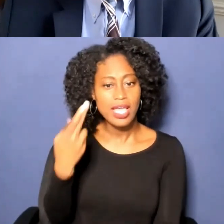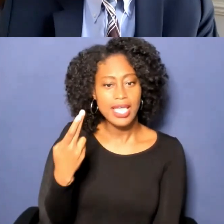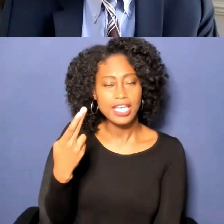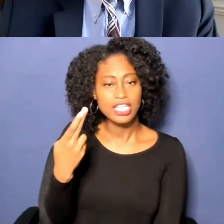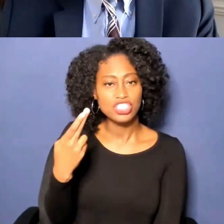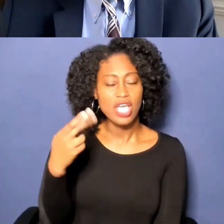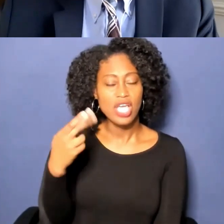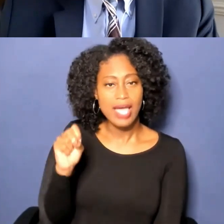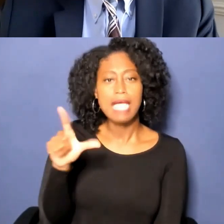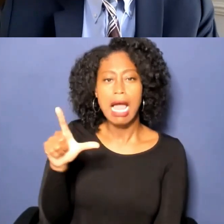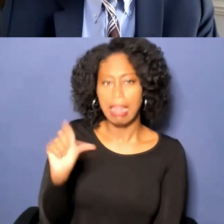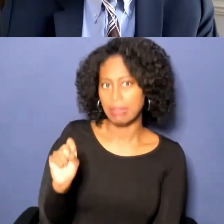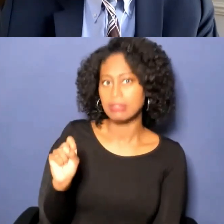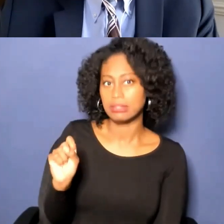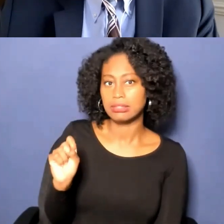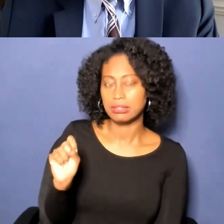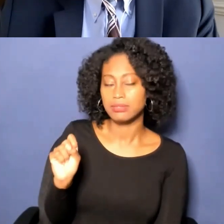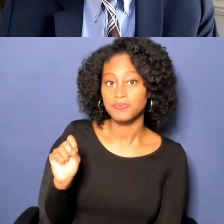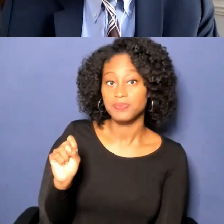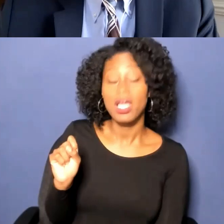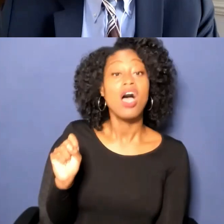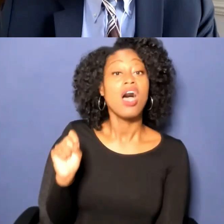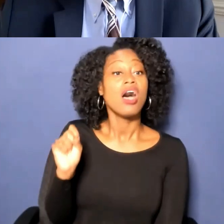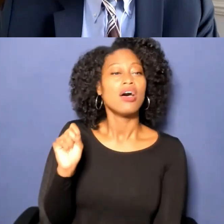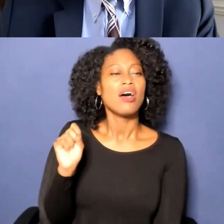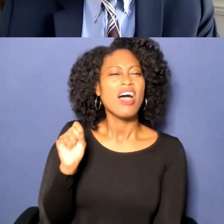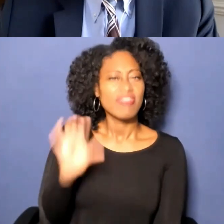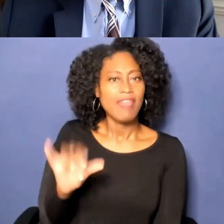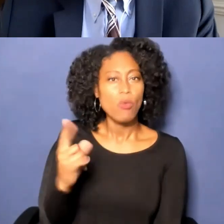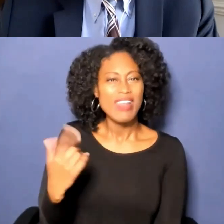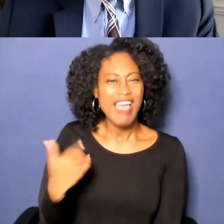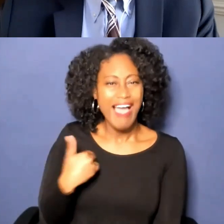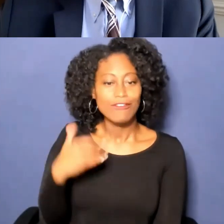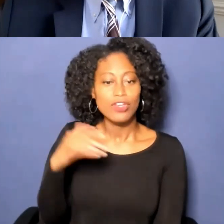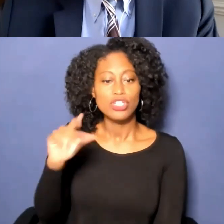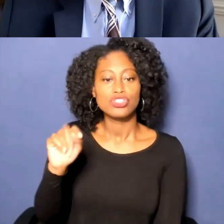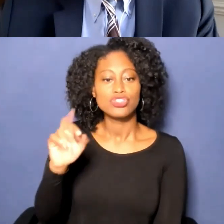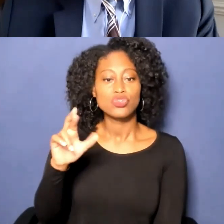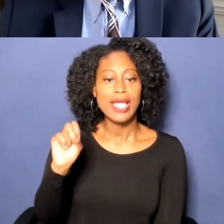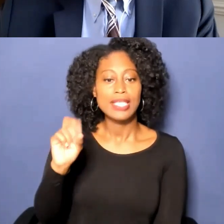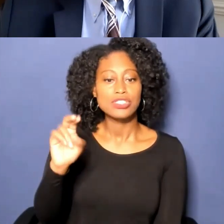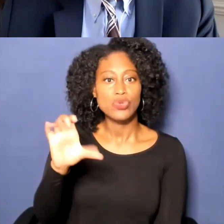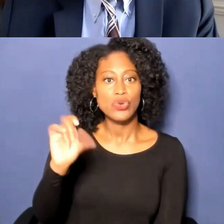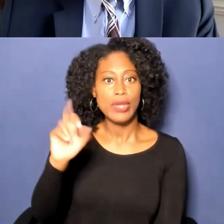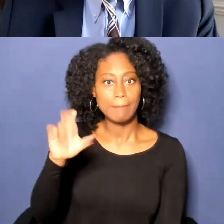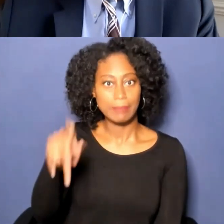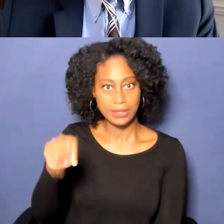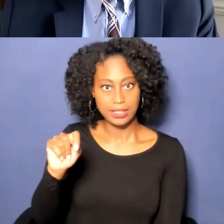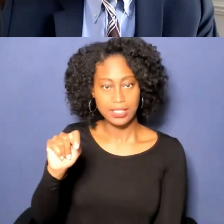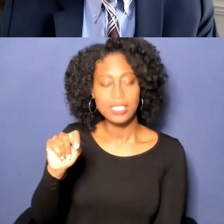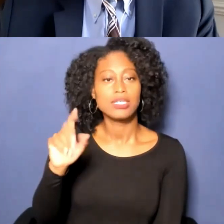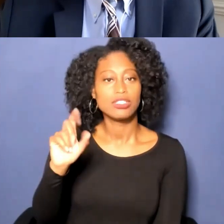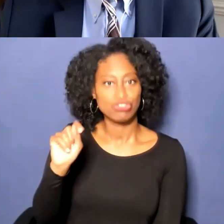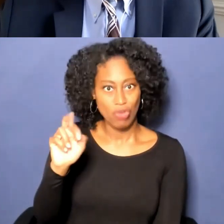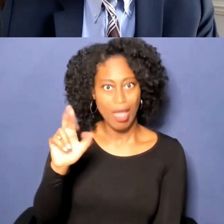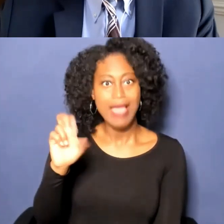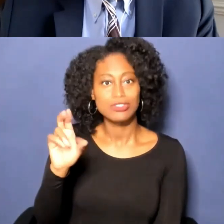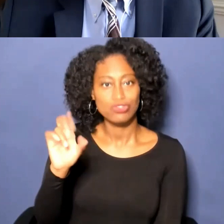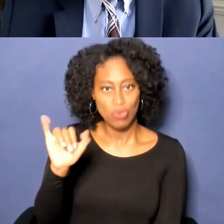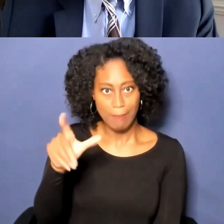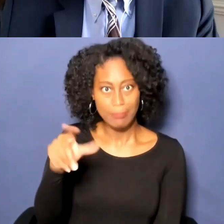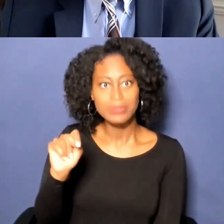HSLS. And because the one that has the transcripts, so he was very interested in trying to